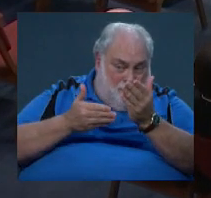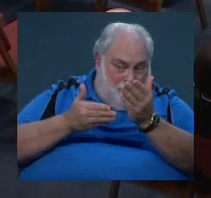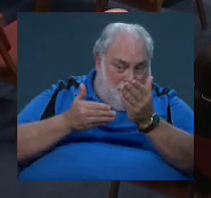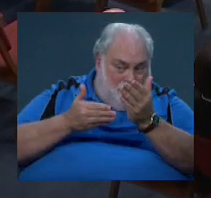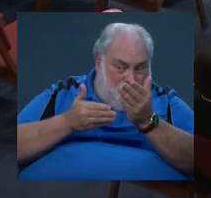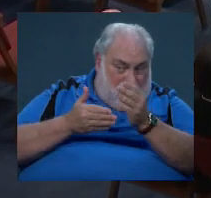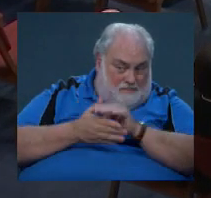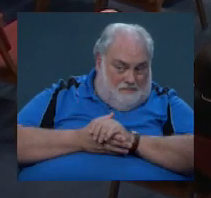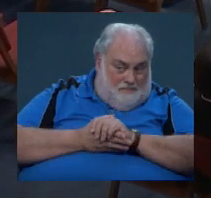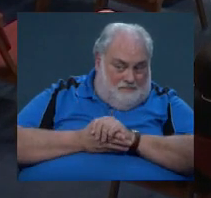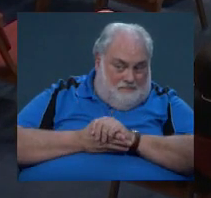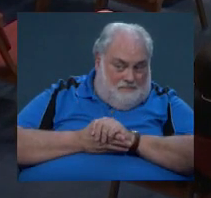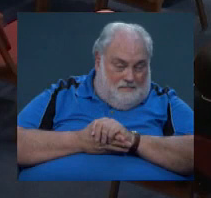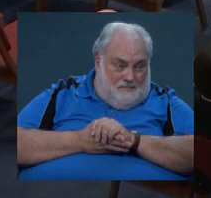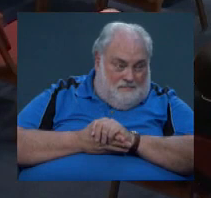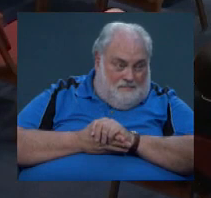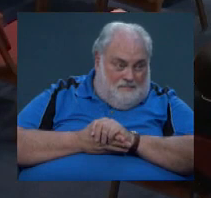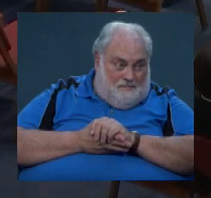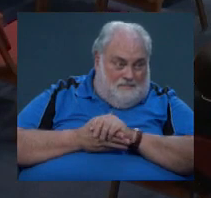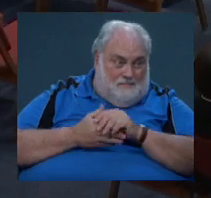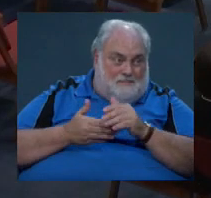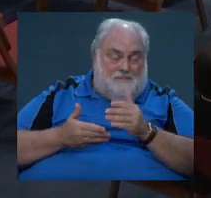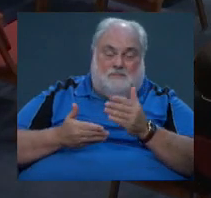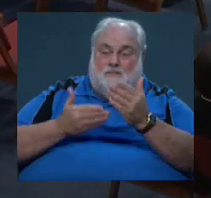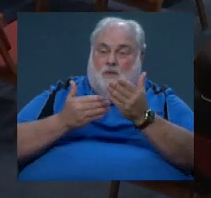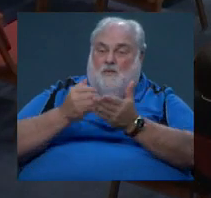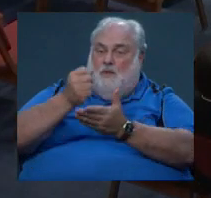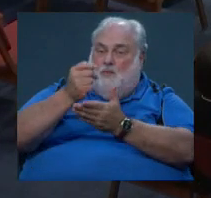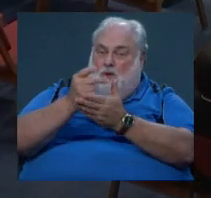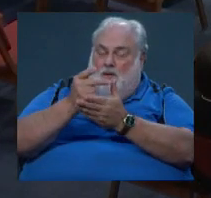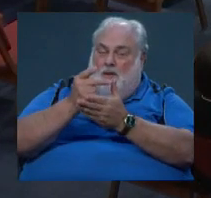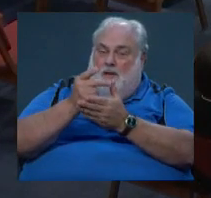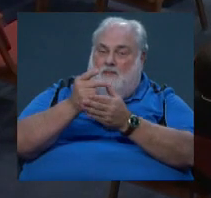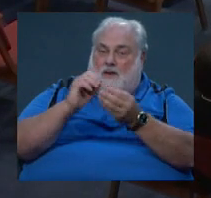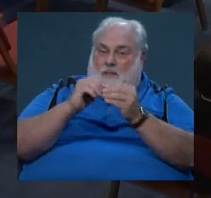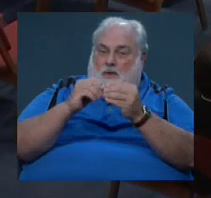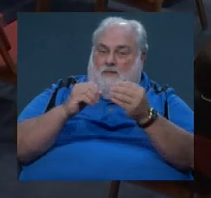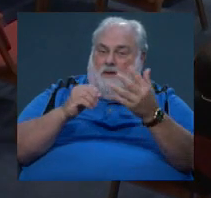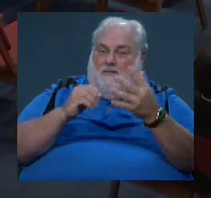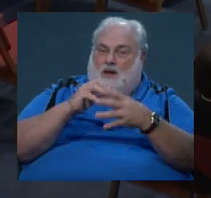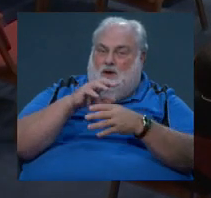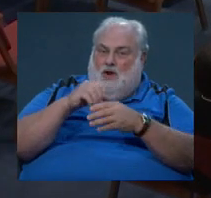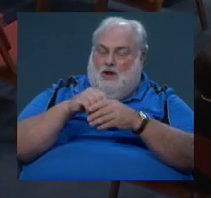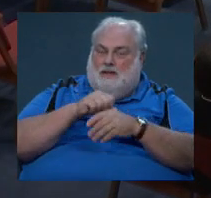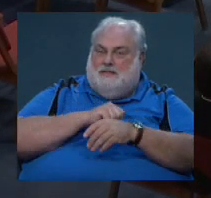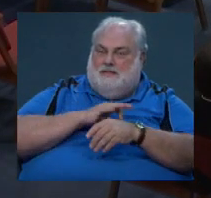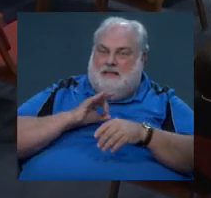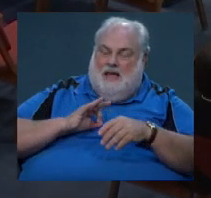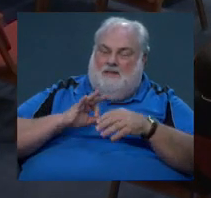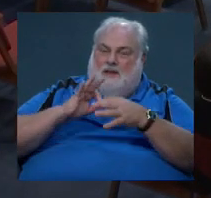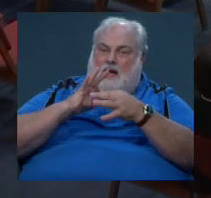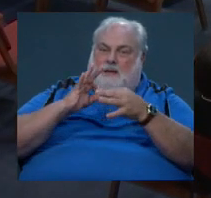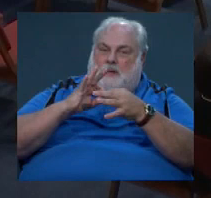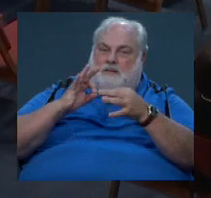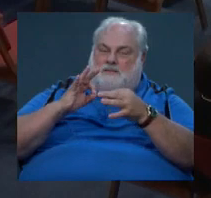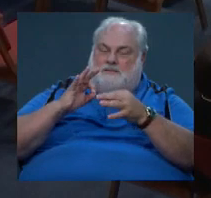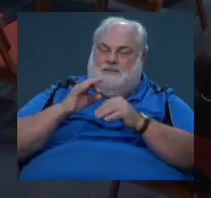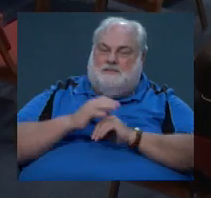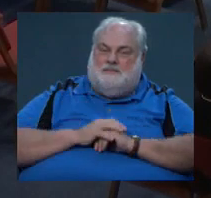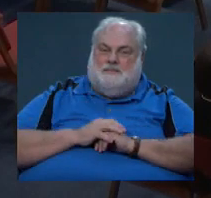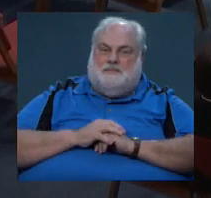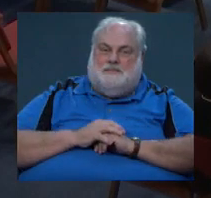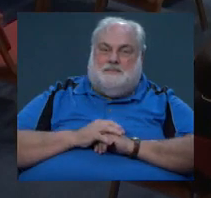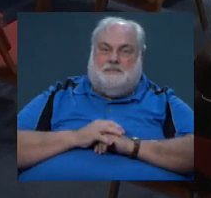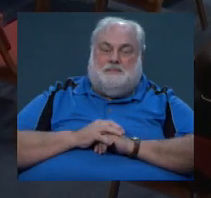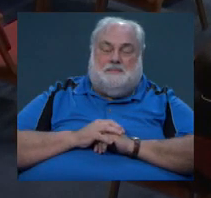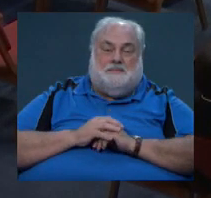comments, we'd entertain a motion. Mr. Chairman, I move for the approval of item 5, including all staff comments and conditions. You